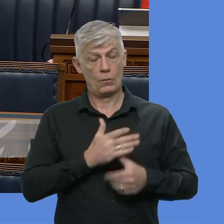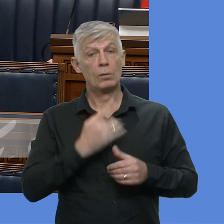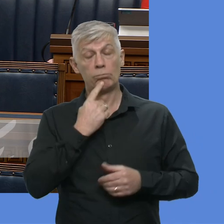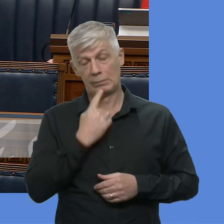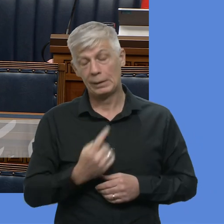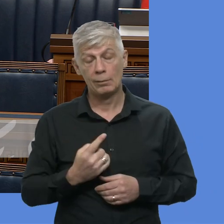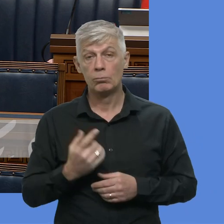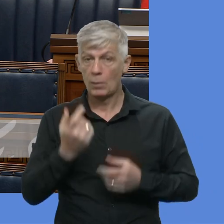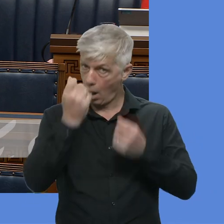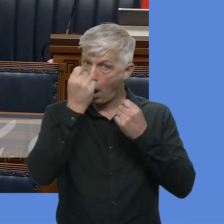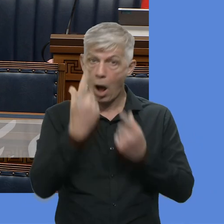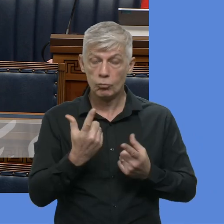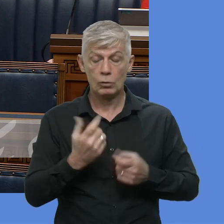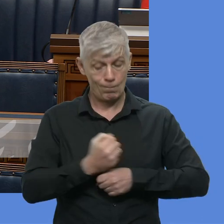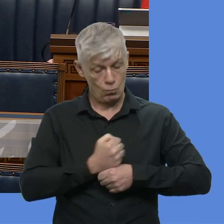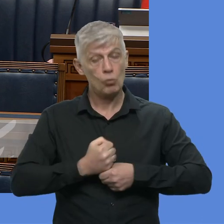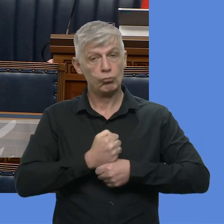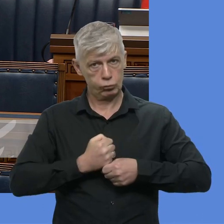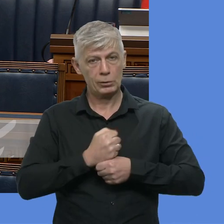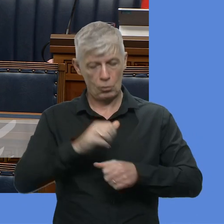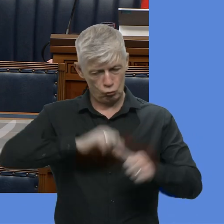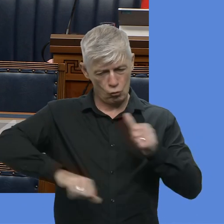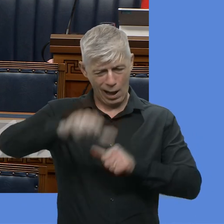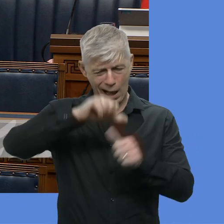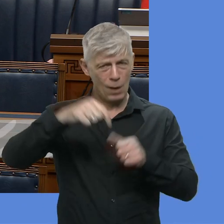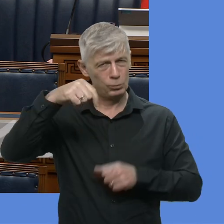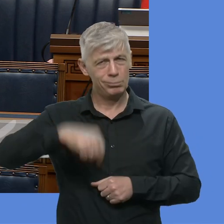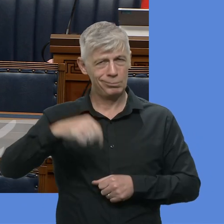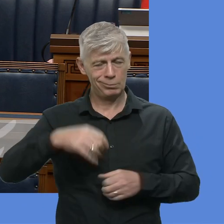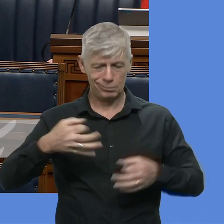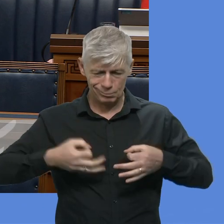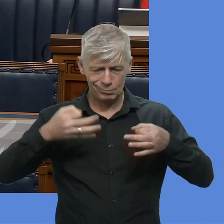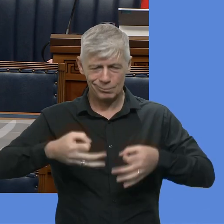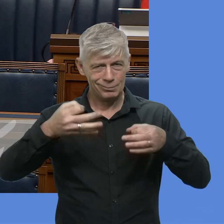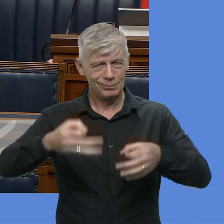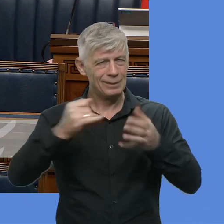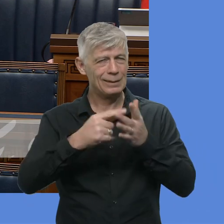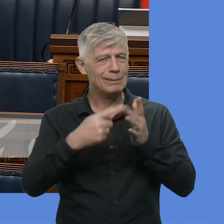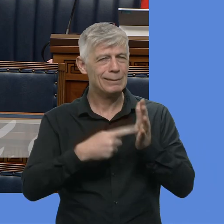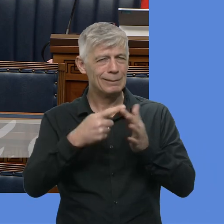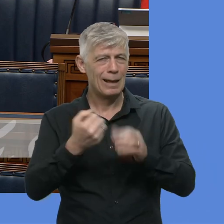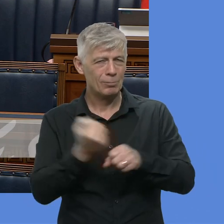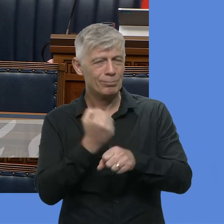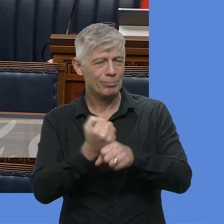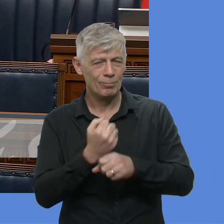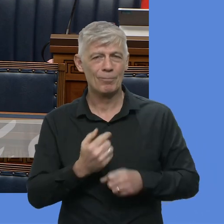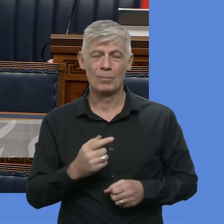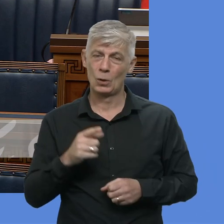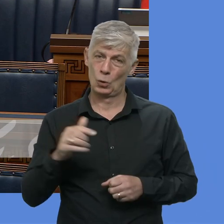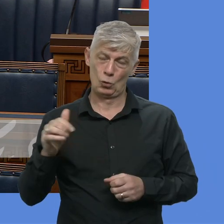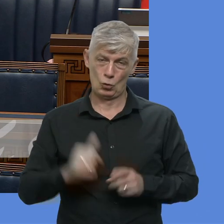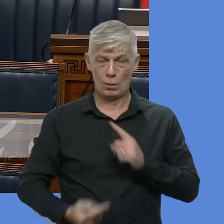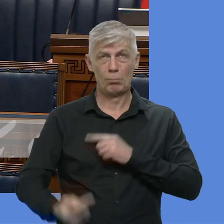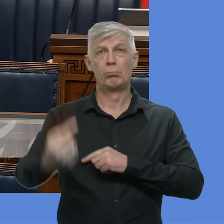completely understand the frustration in and around this site. This has been going on, as the members